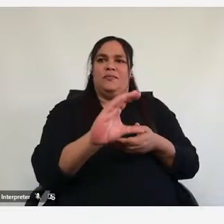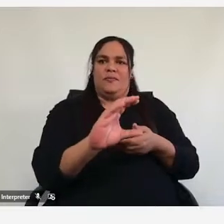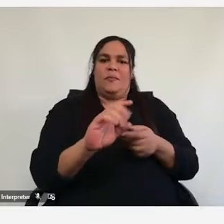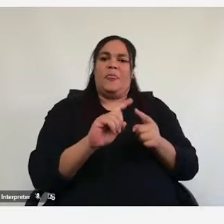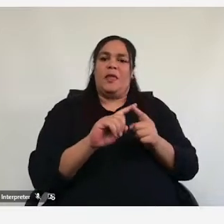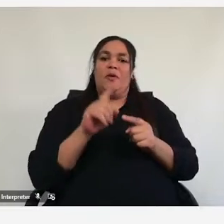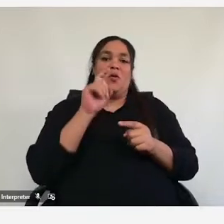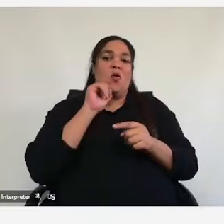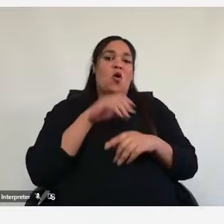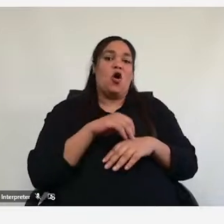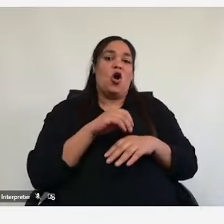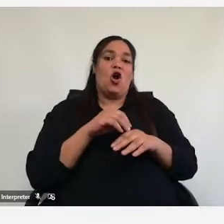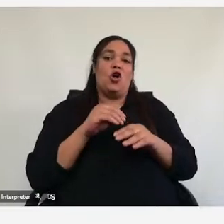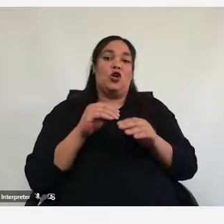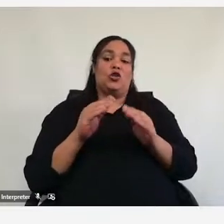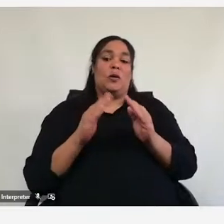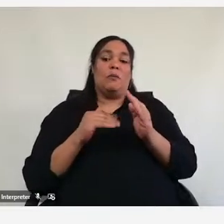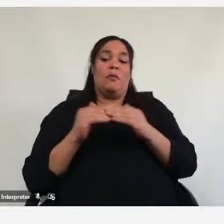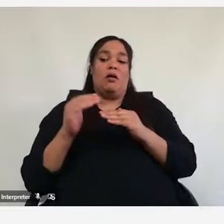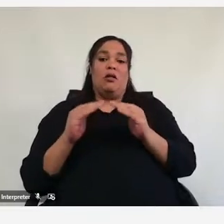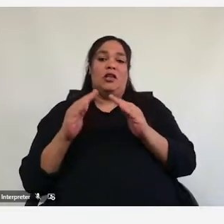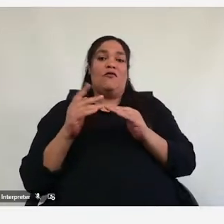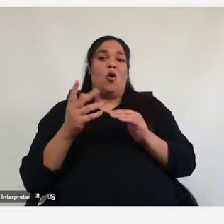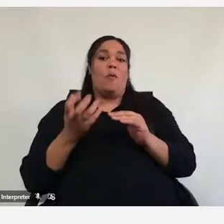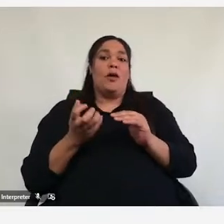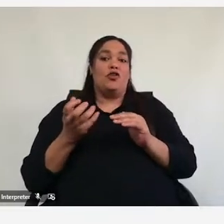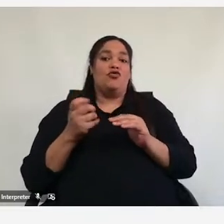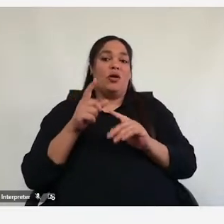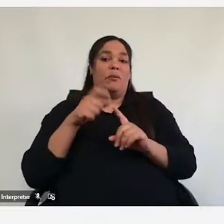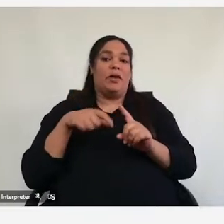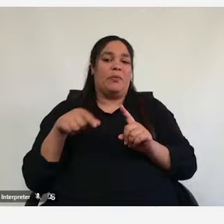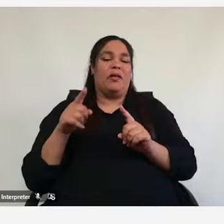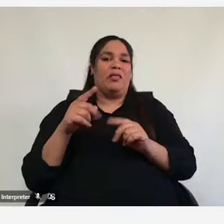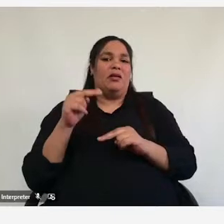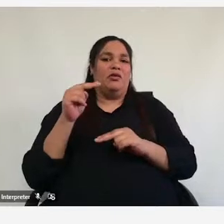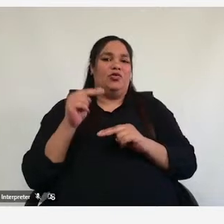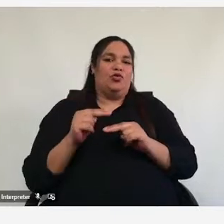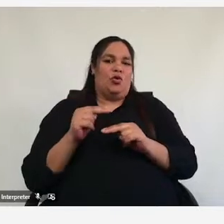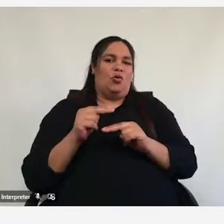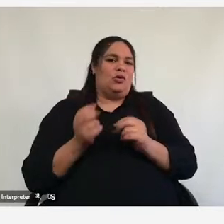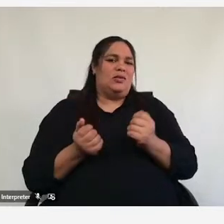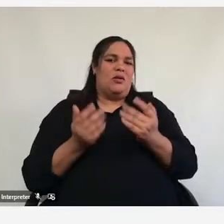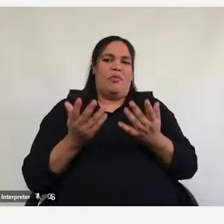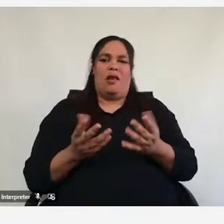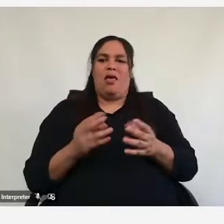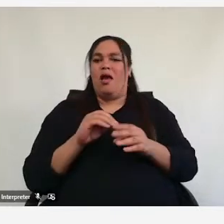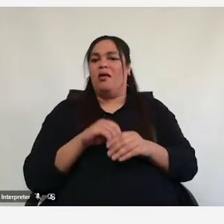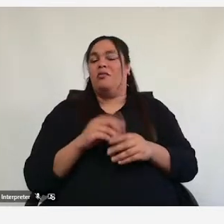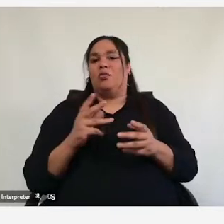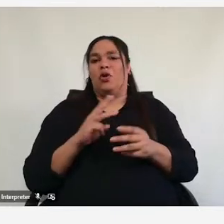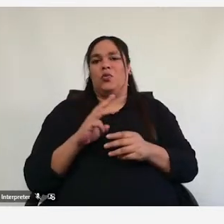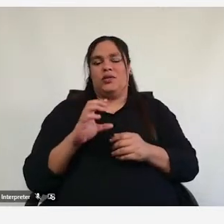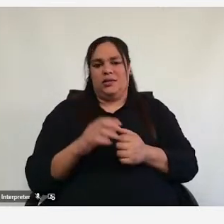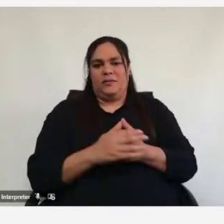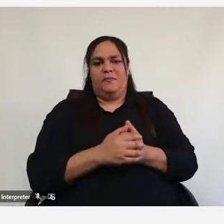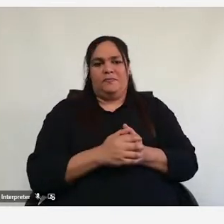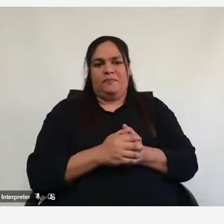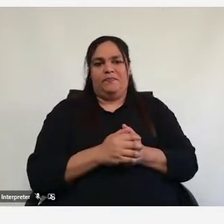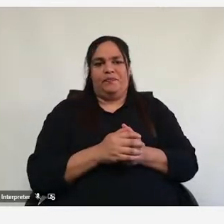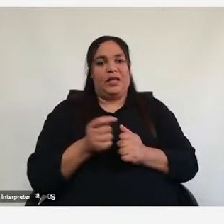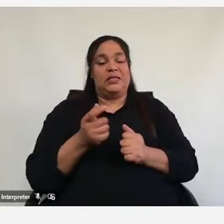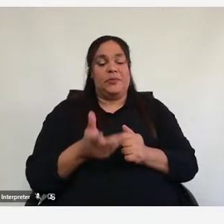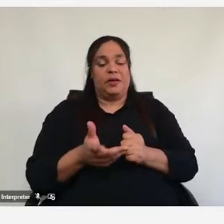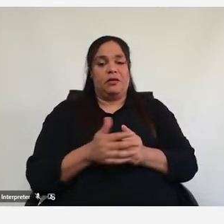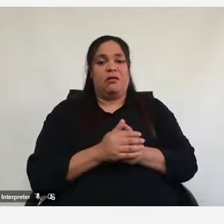age facilities for pensioners are short supply in the Western Cape.